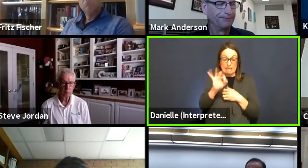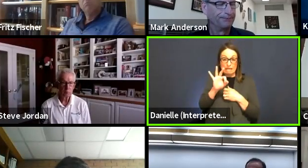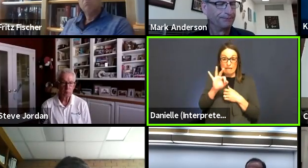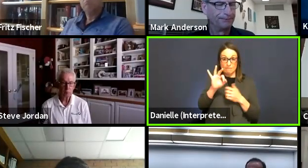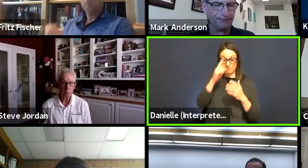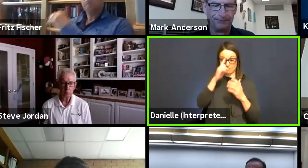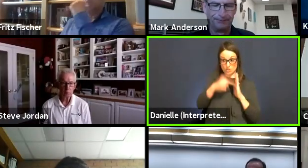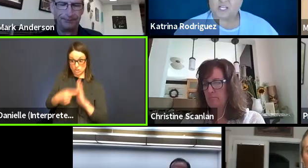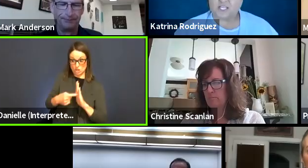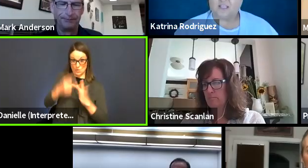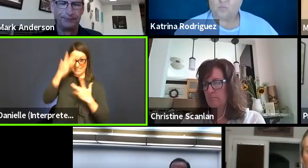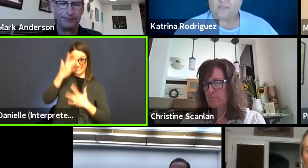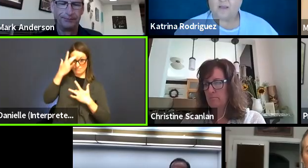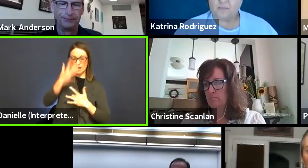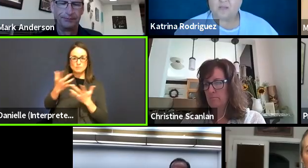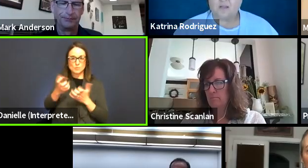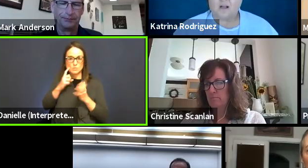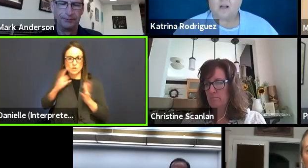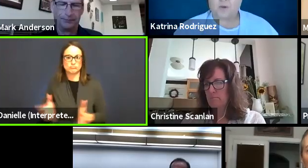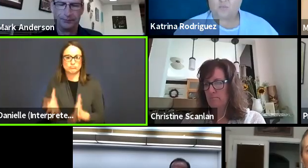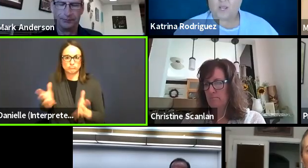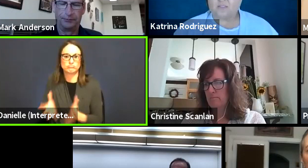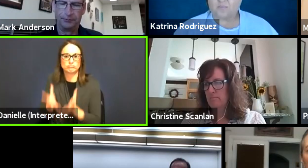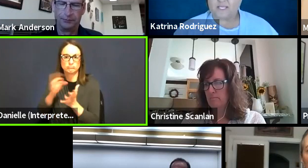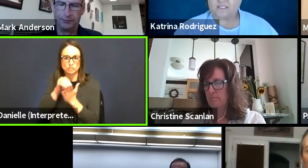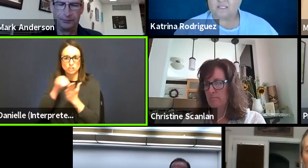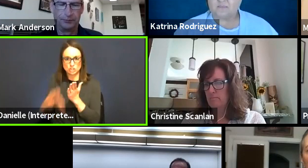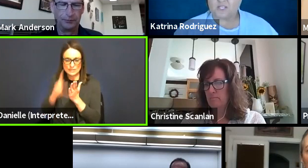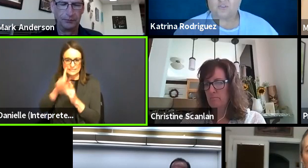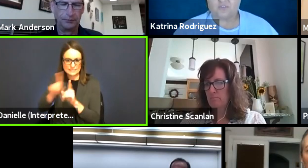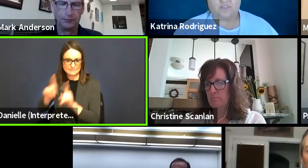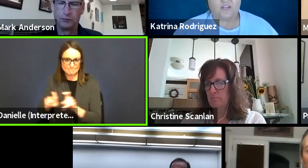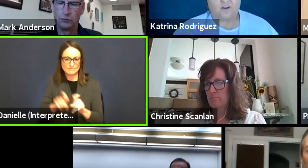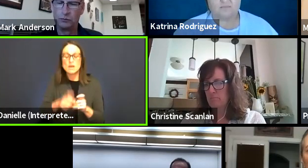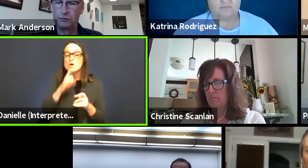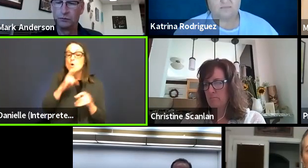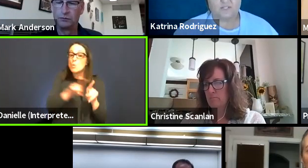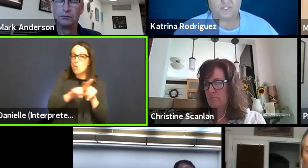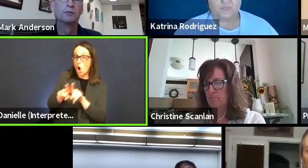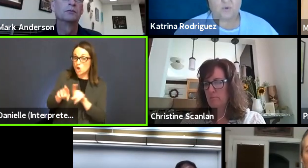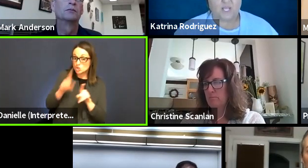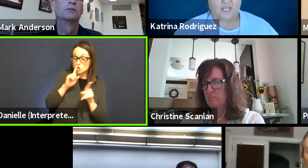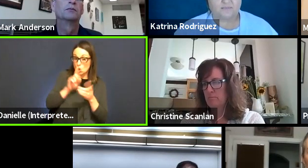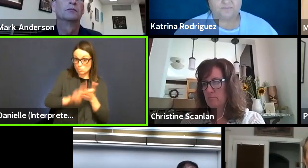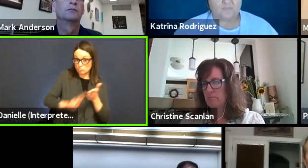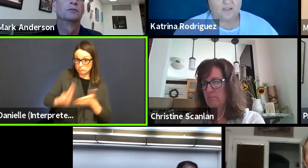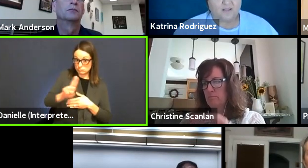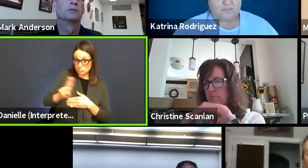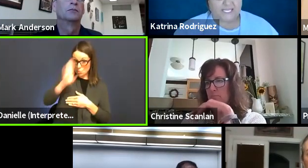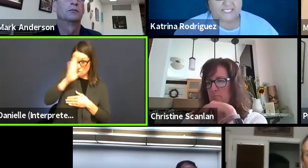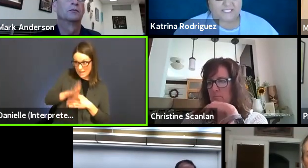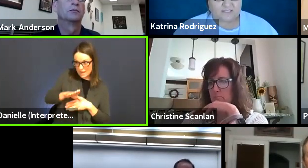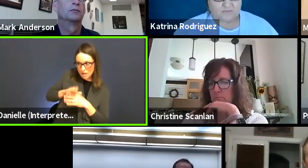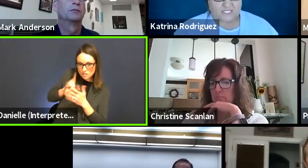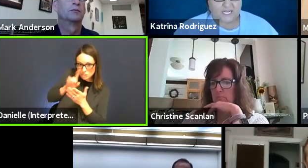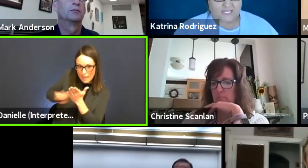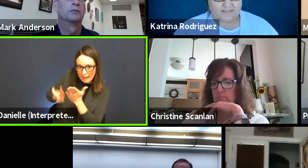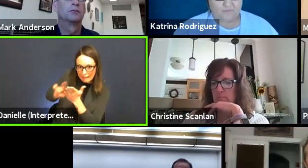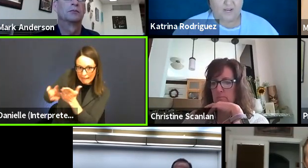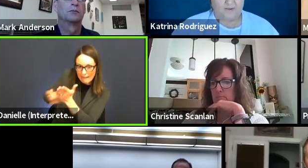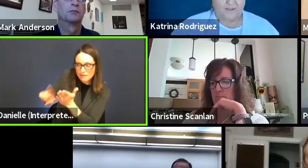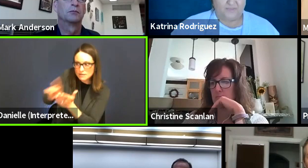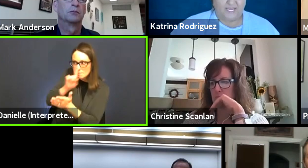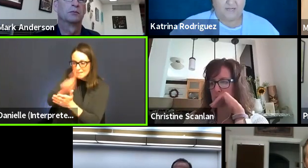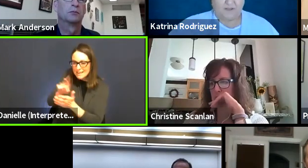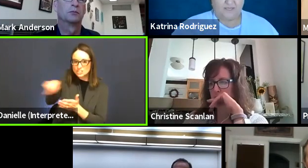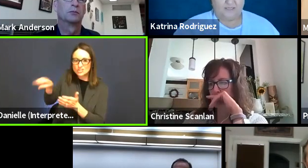The health center will also be checking in with them on a regular basis to make sure that they're doing okay. Blaine, did I get